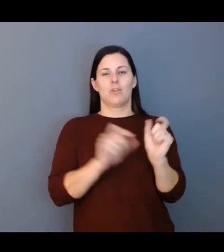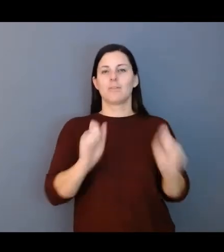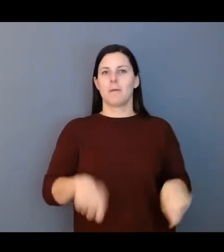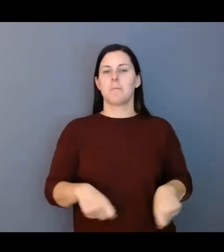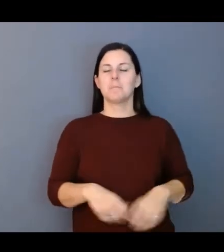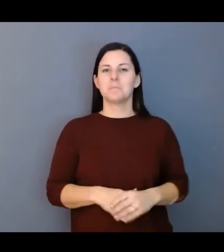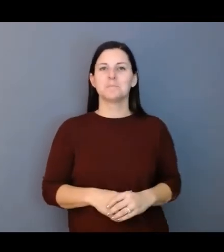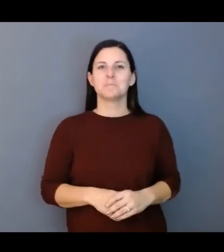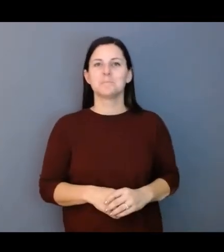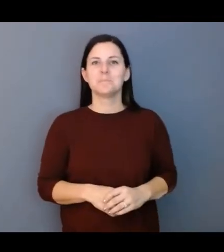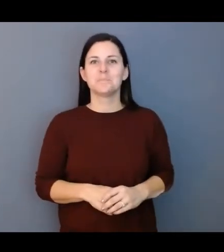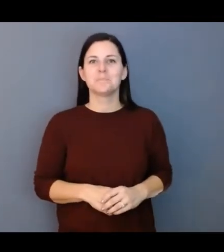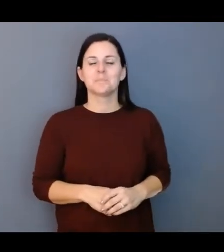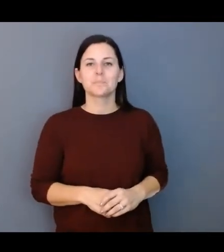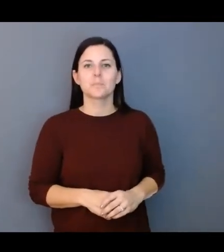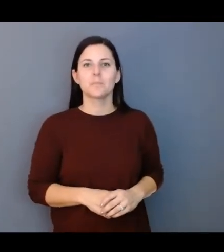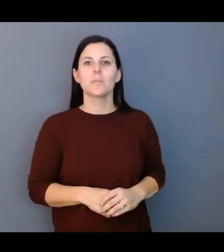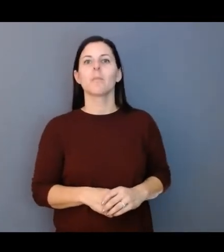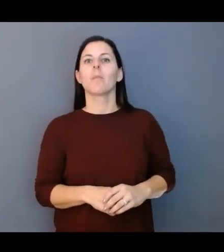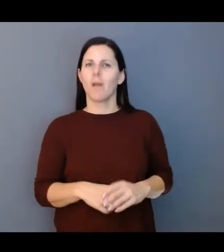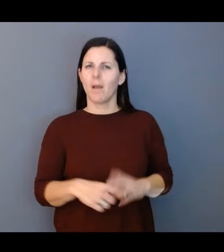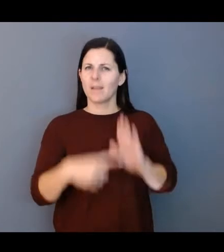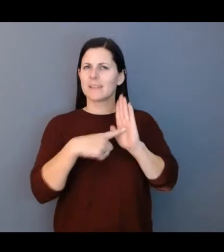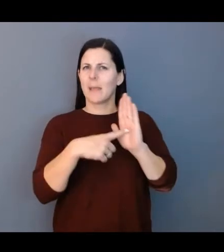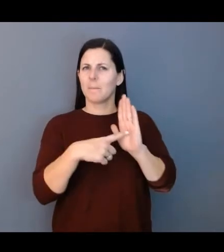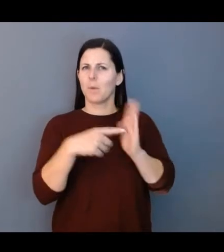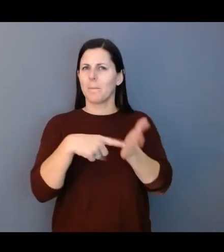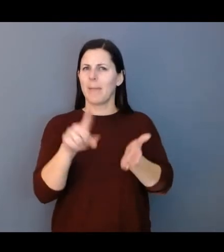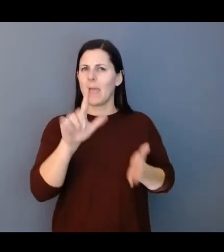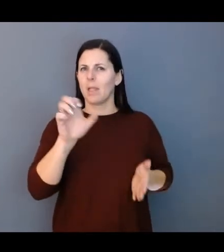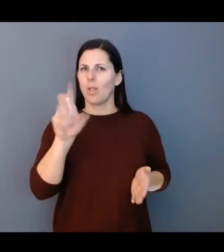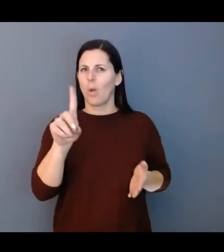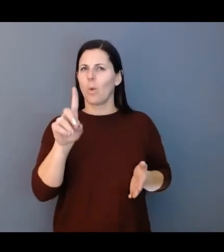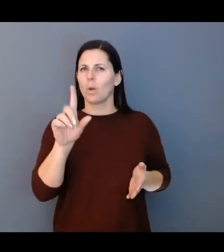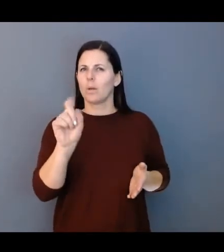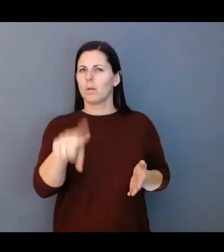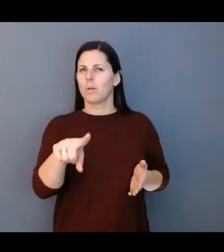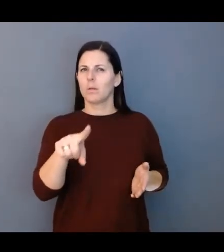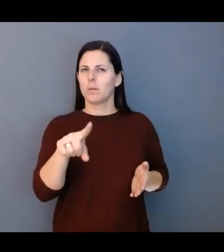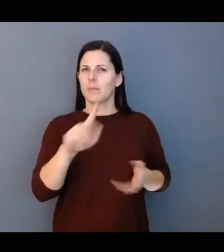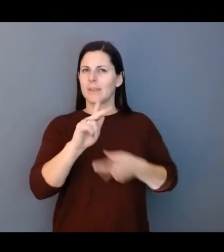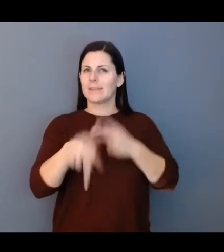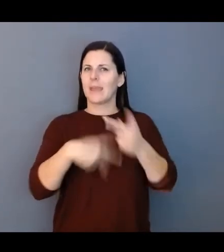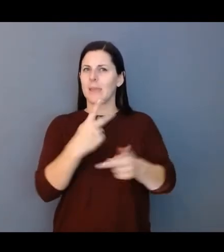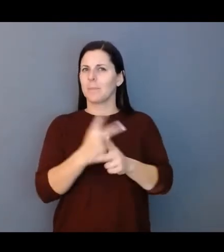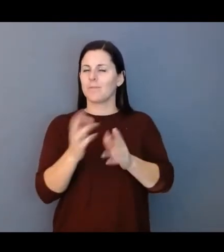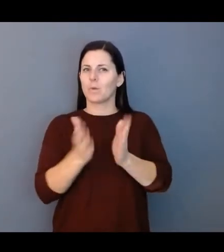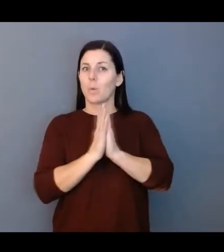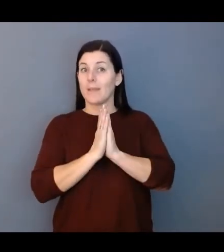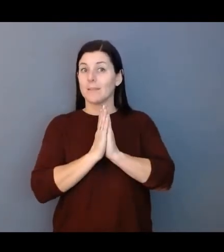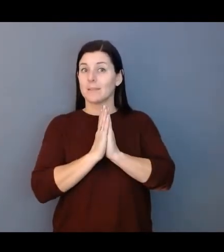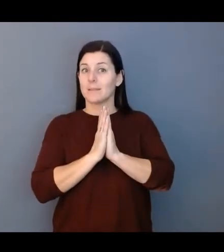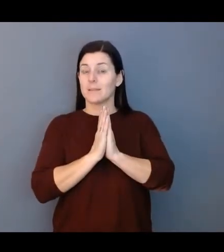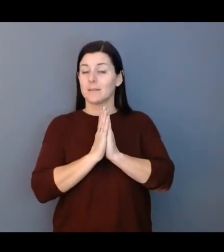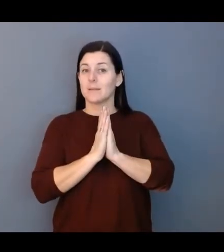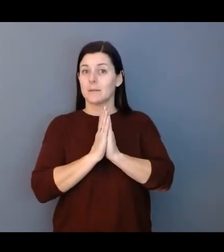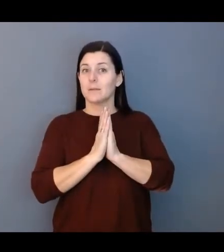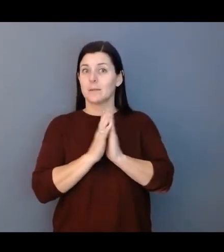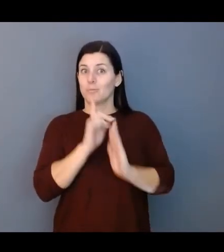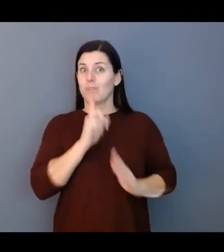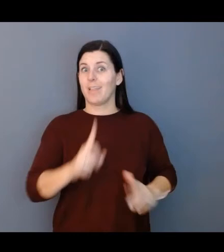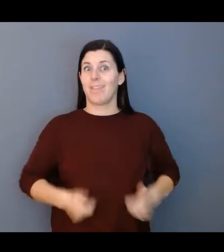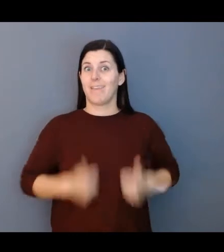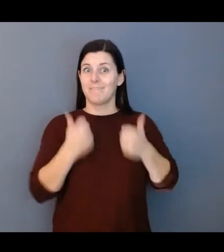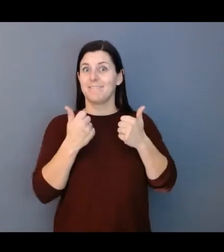provide a recommendation based on that. Right. And sample payload is basically the type of request that would come